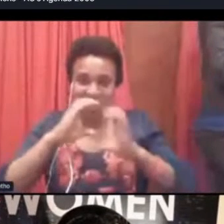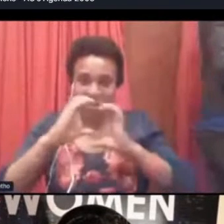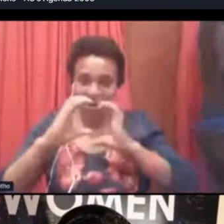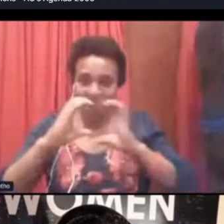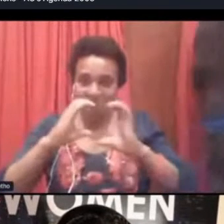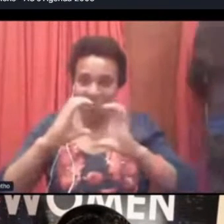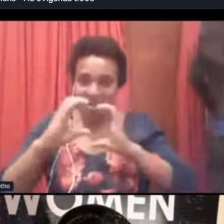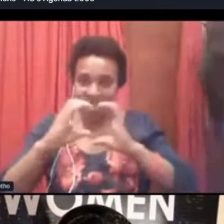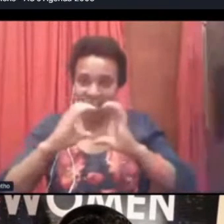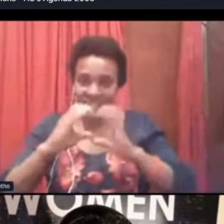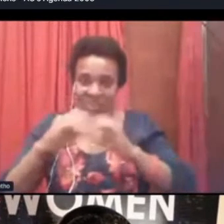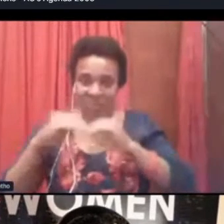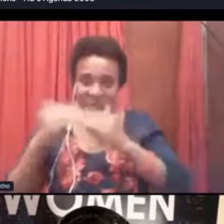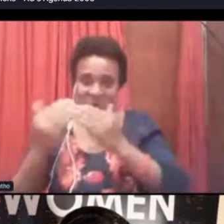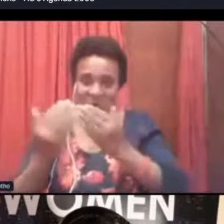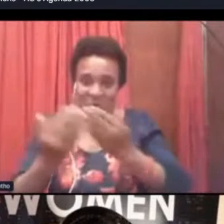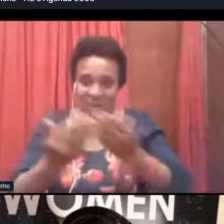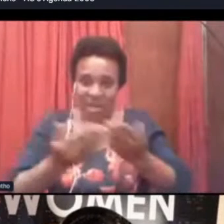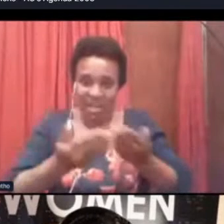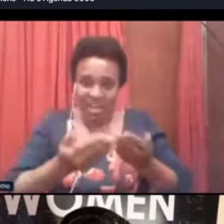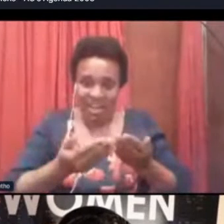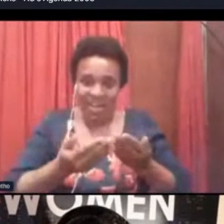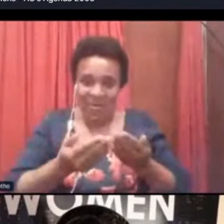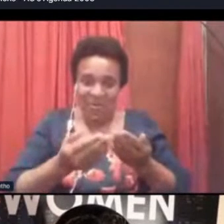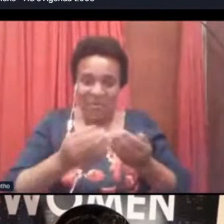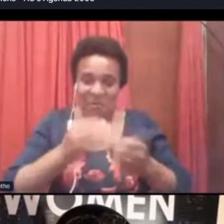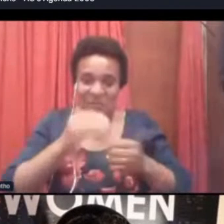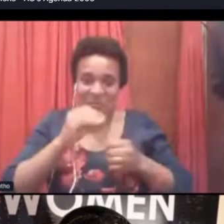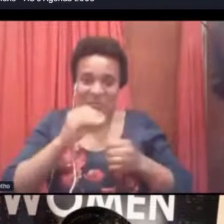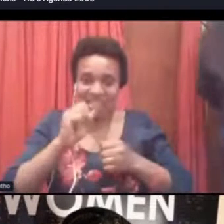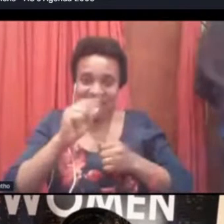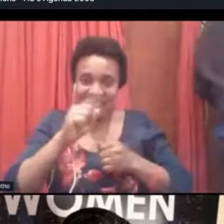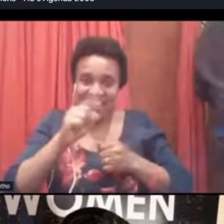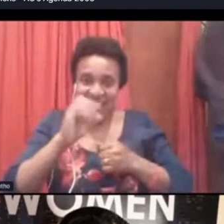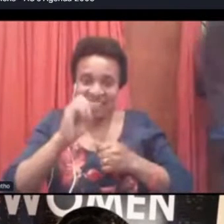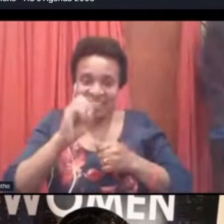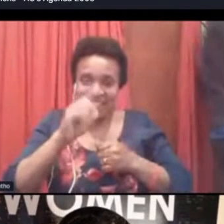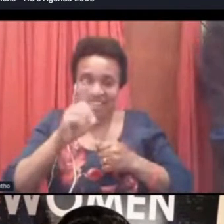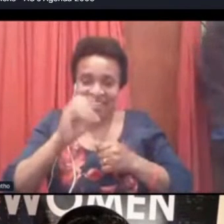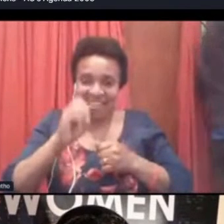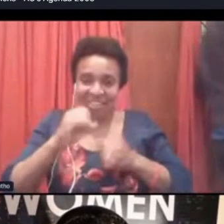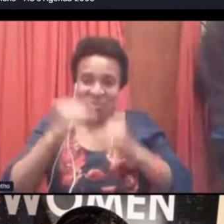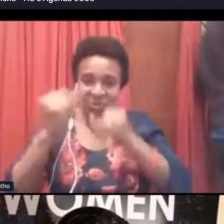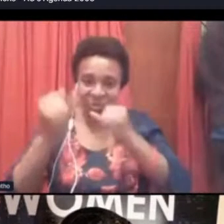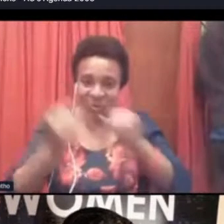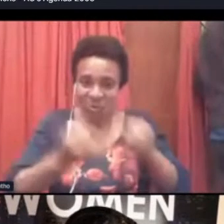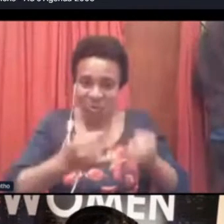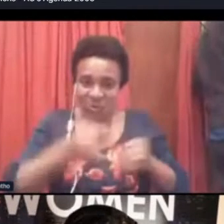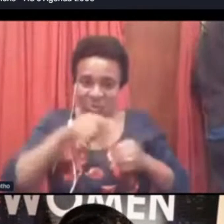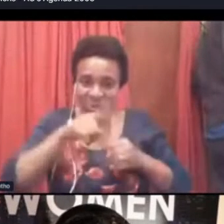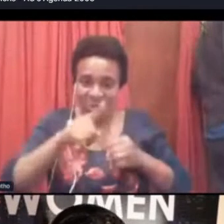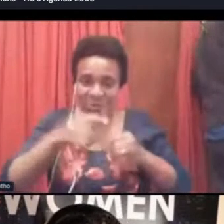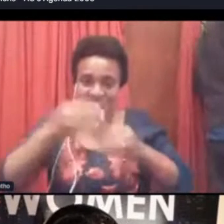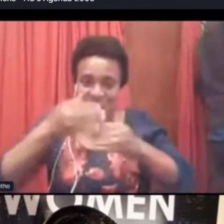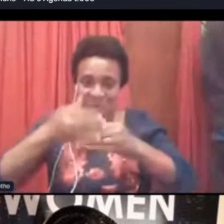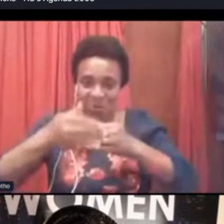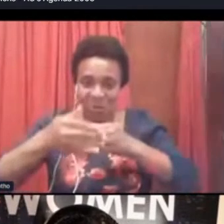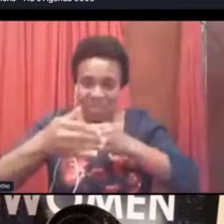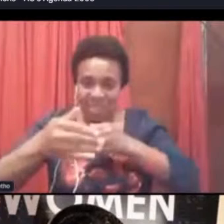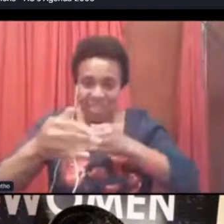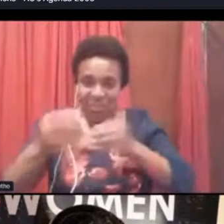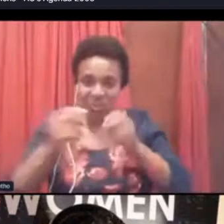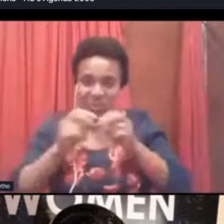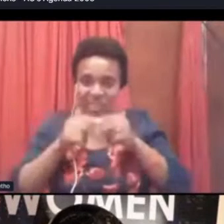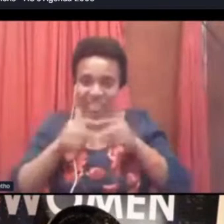Welcome, Mr. Cisse, and please introduce yourself, and now also go ahead and start the topic of today and